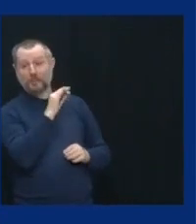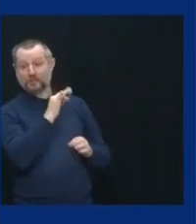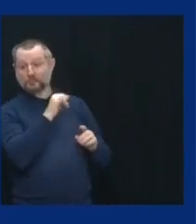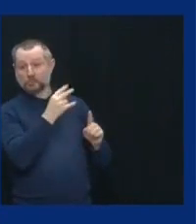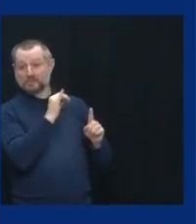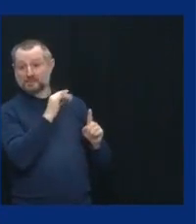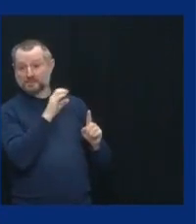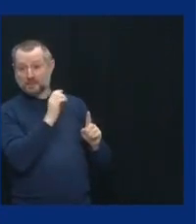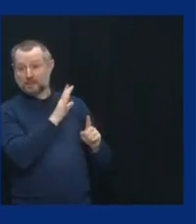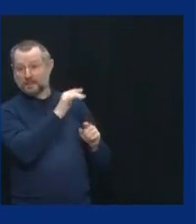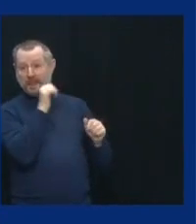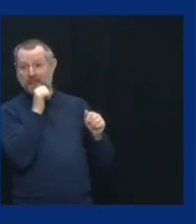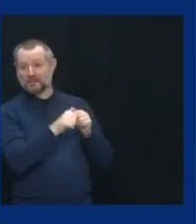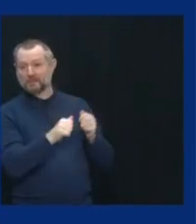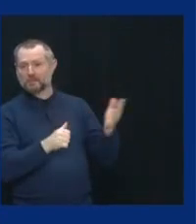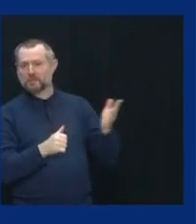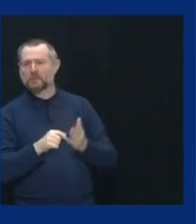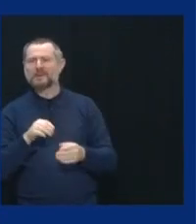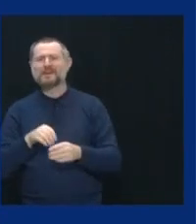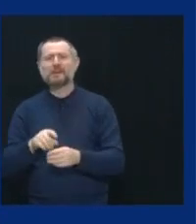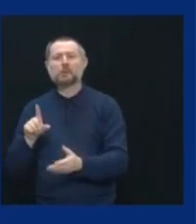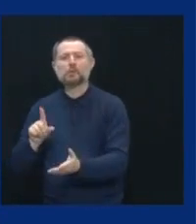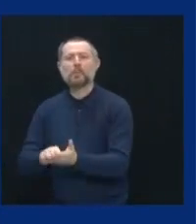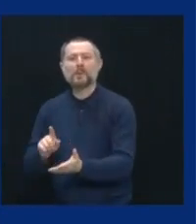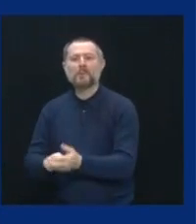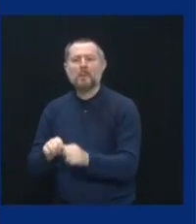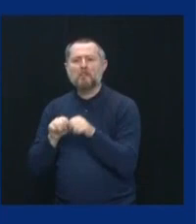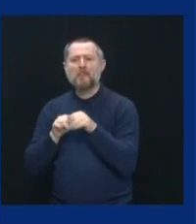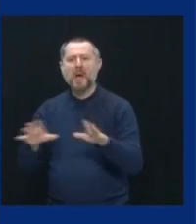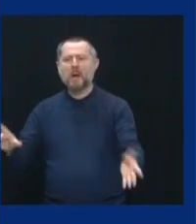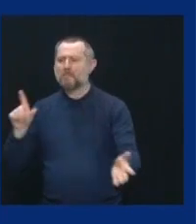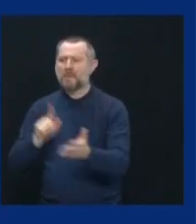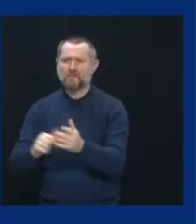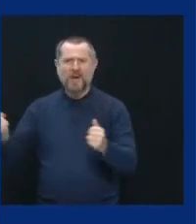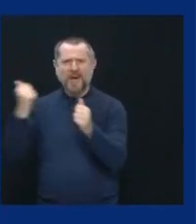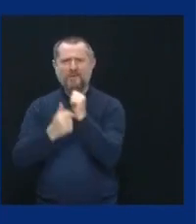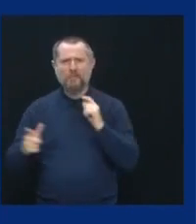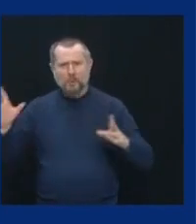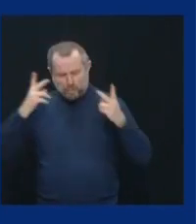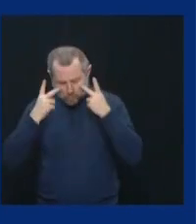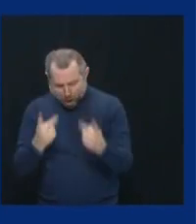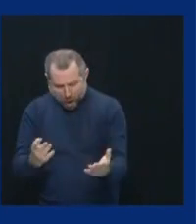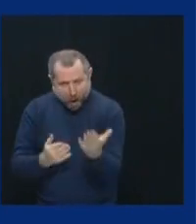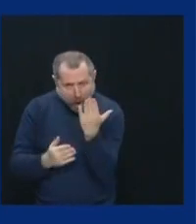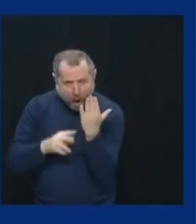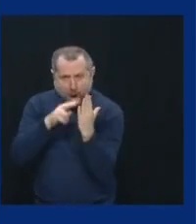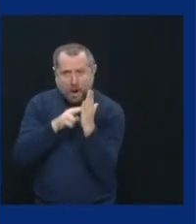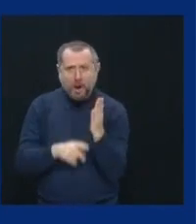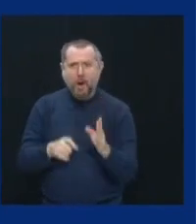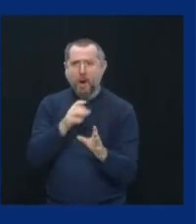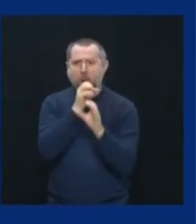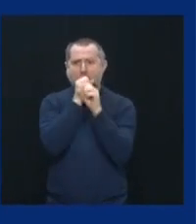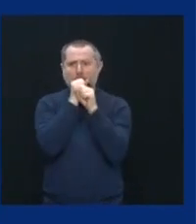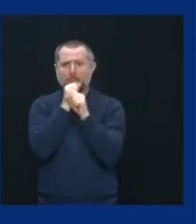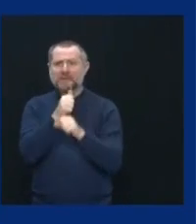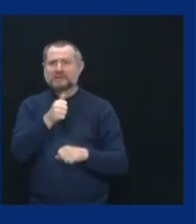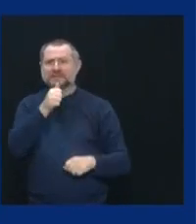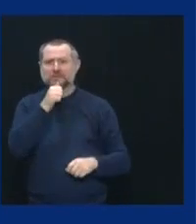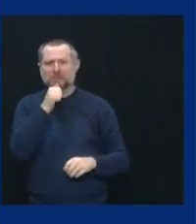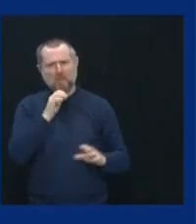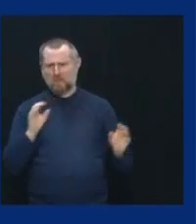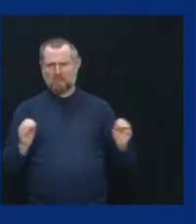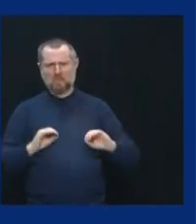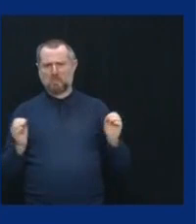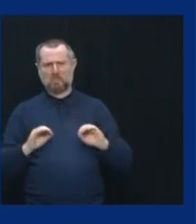letters were in the newspaper, Mike. There was no secret about the DOJ letters. They